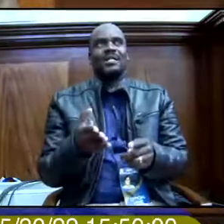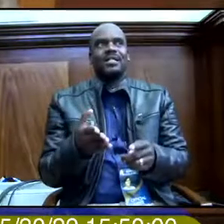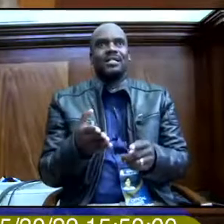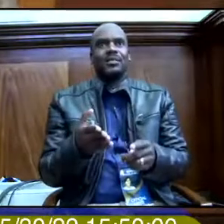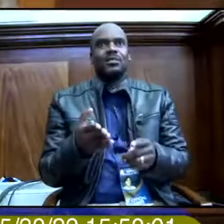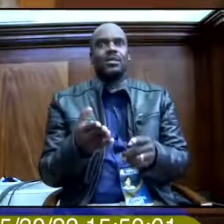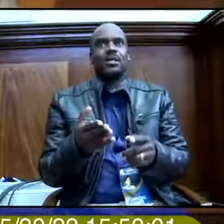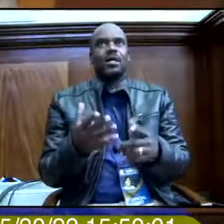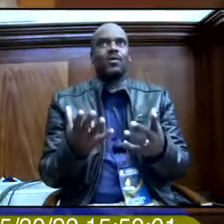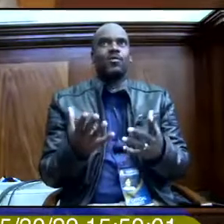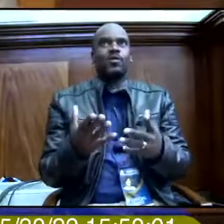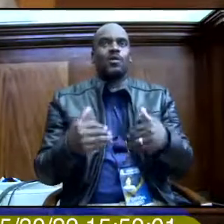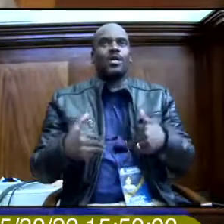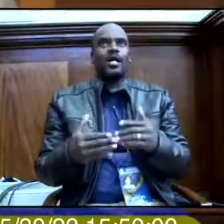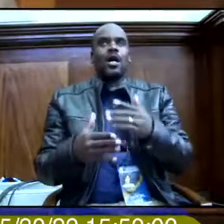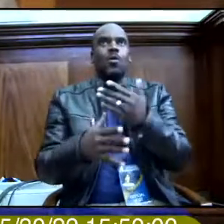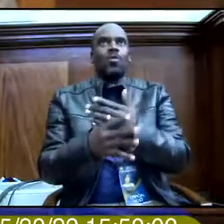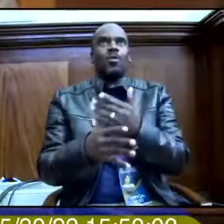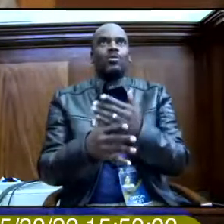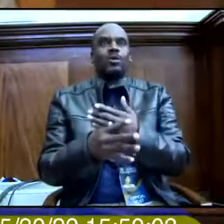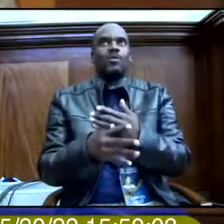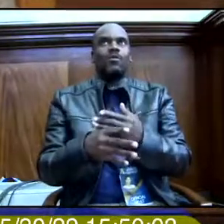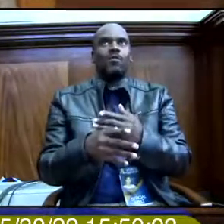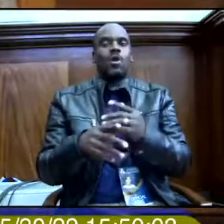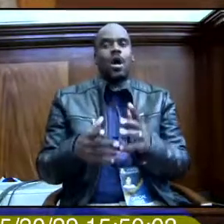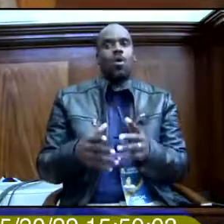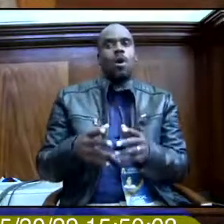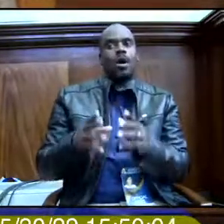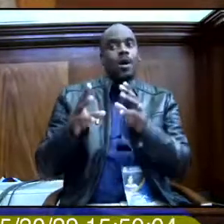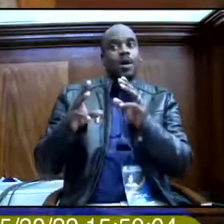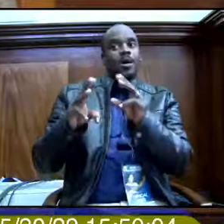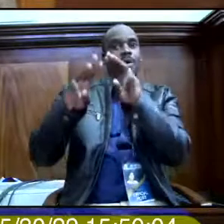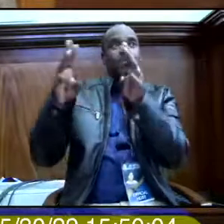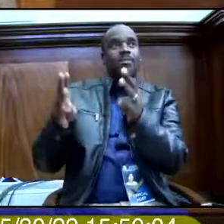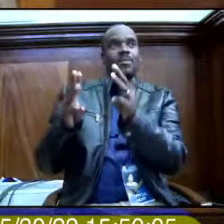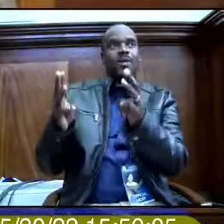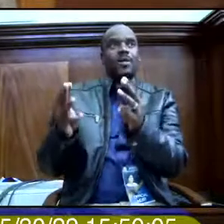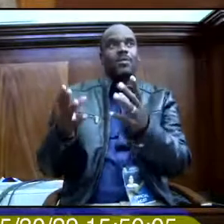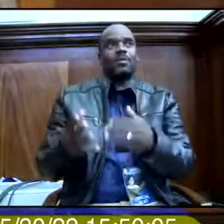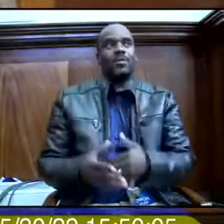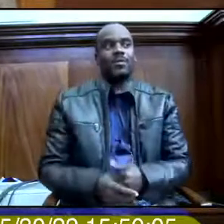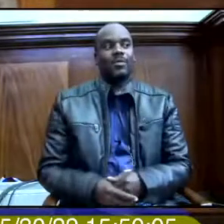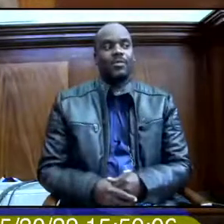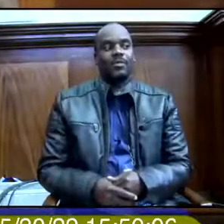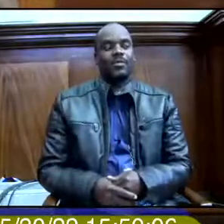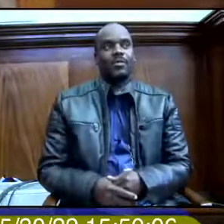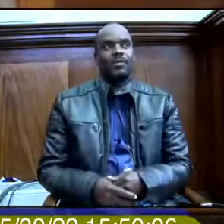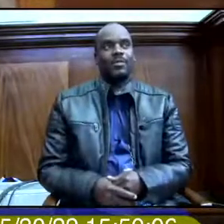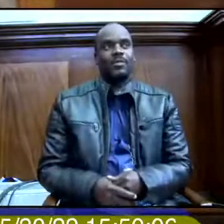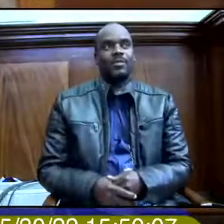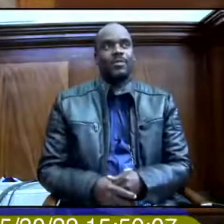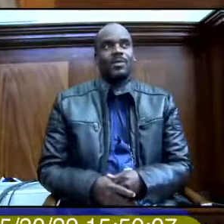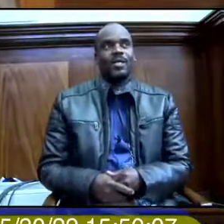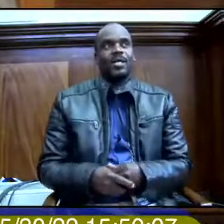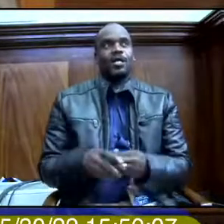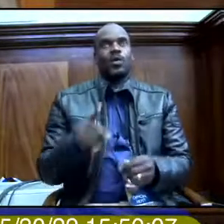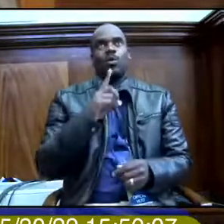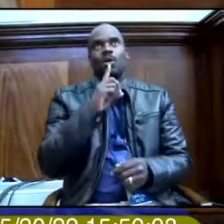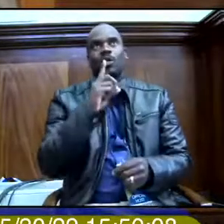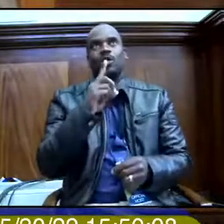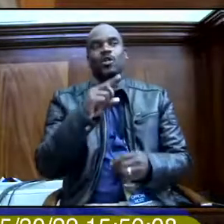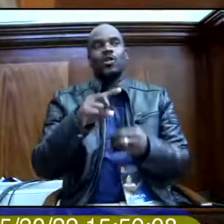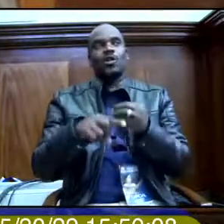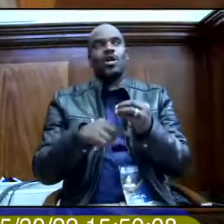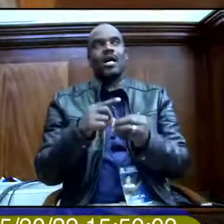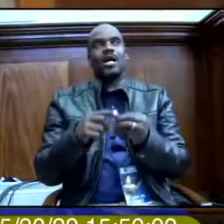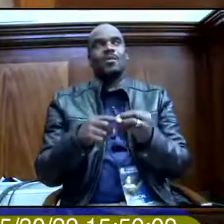our jobs health of our people in the province and revenue to the fiscals when we talk about revenue to the